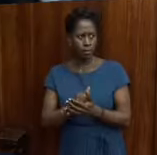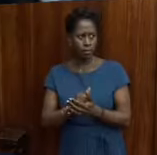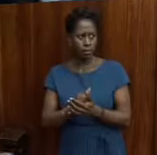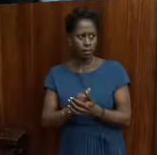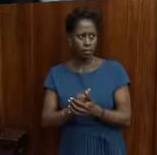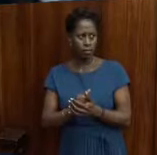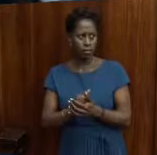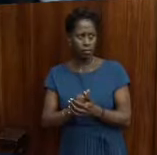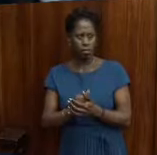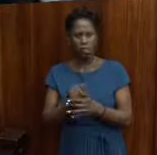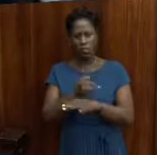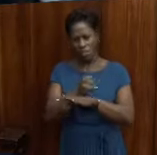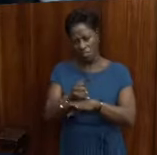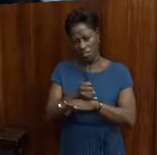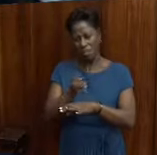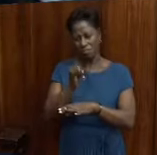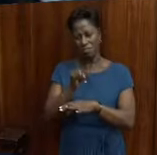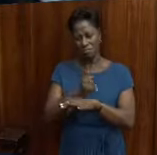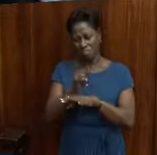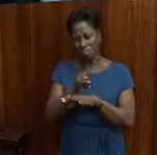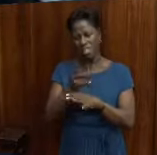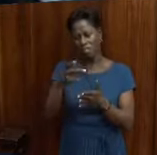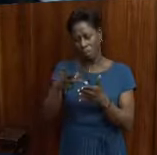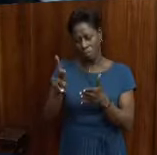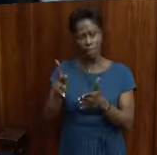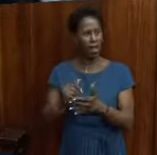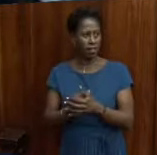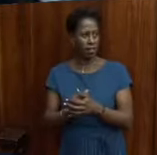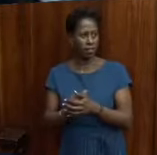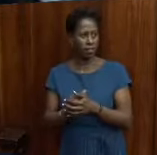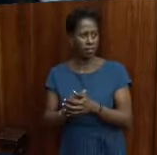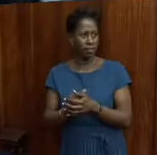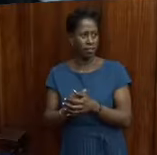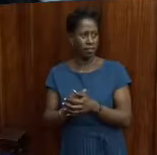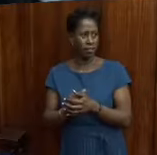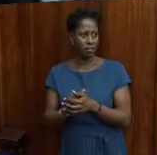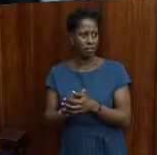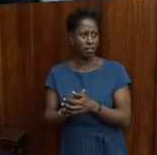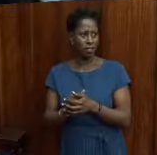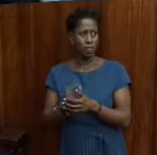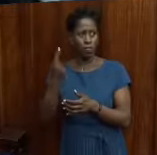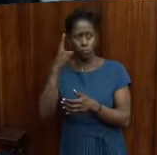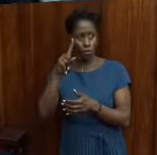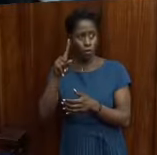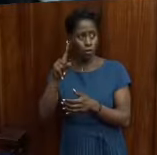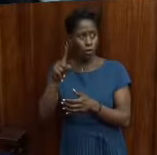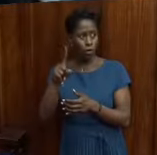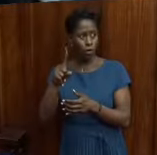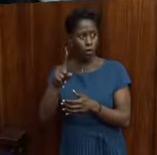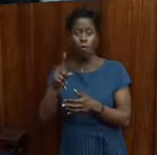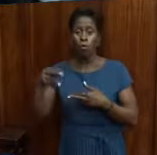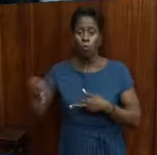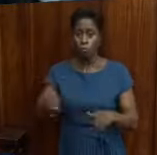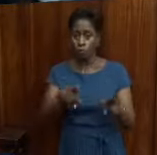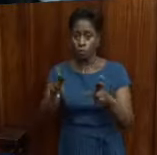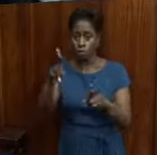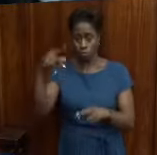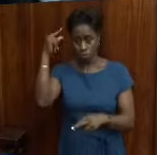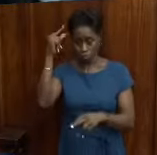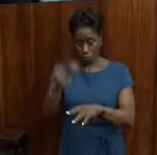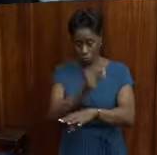an interest rate of 3% as part of the financing for the Shock to Grozily and Secondary Road Improvement Project.